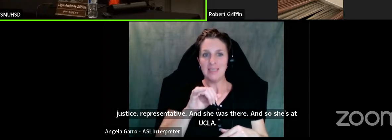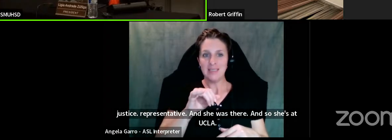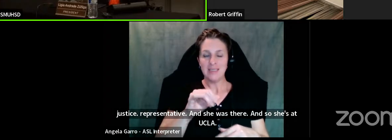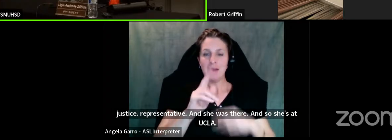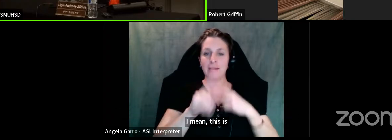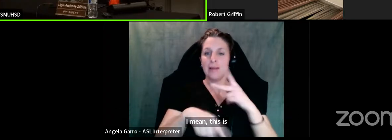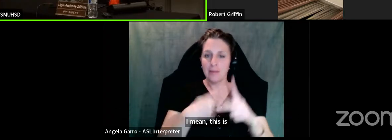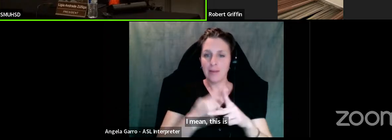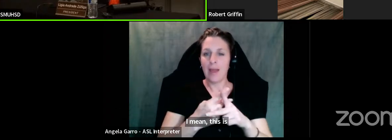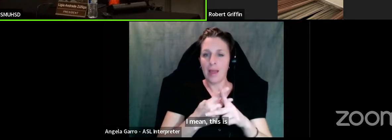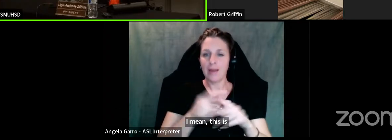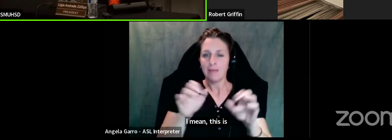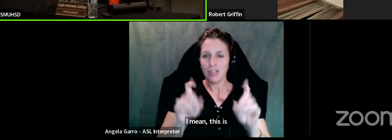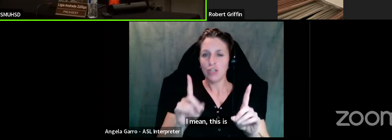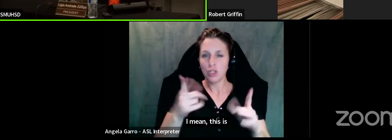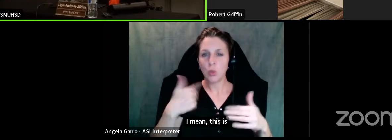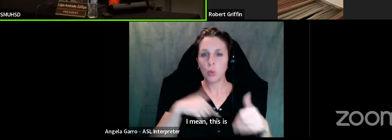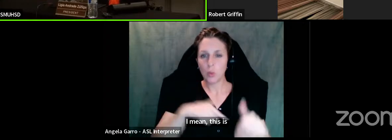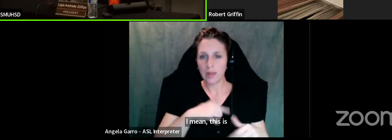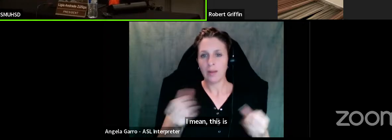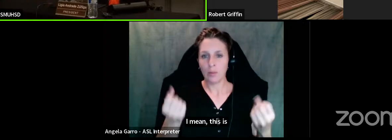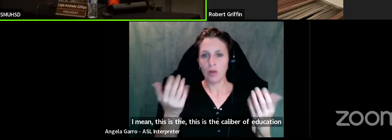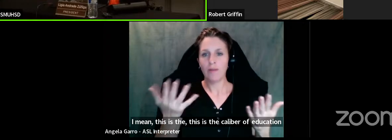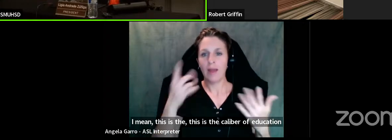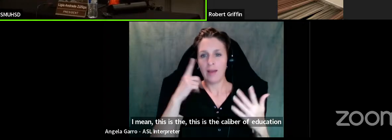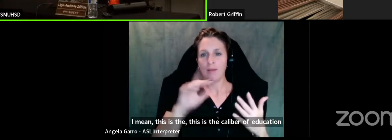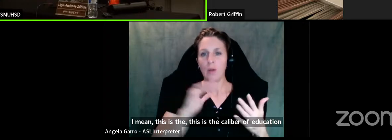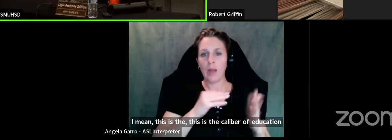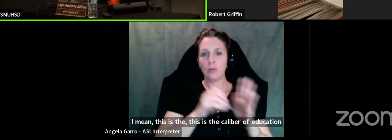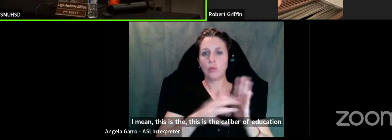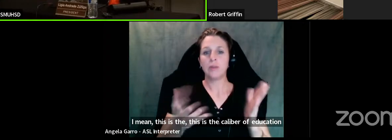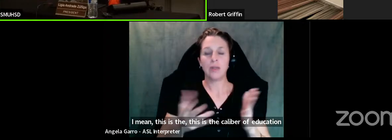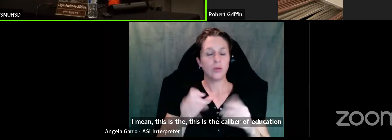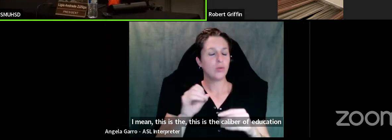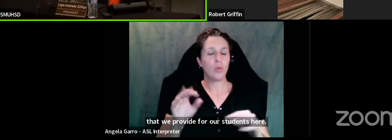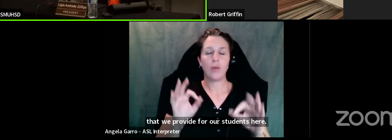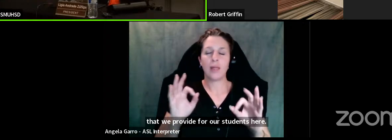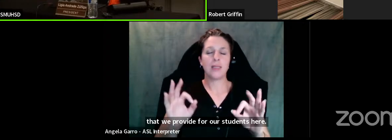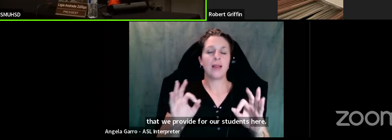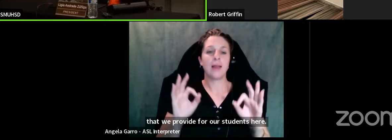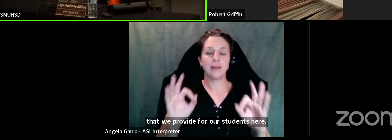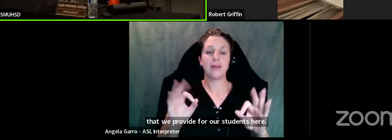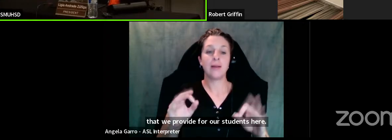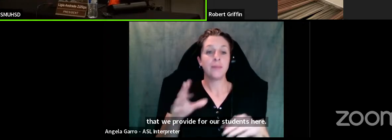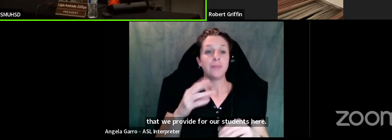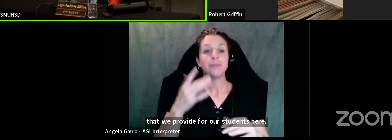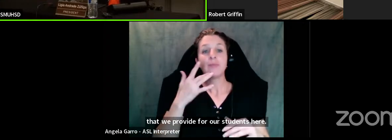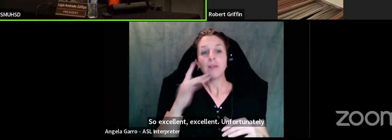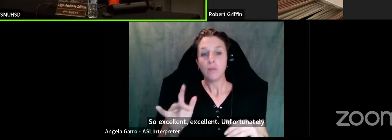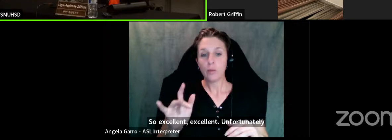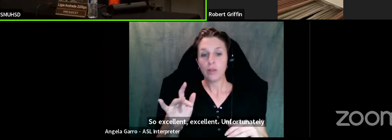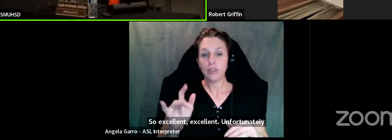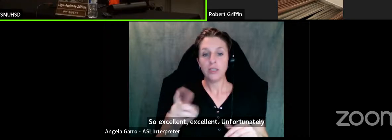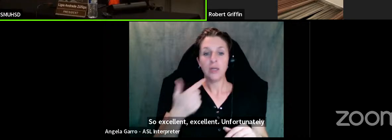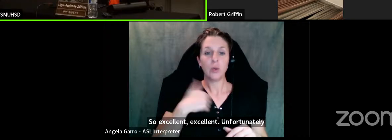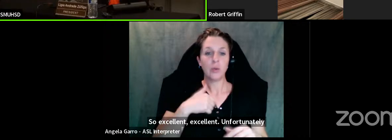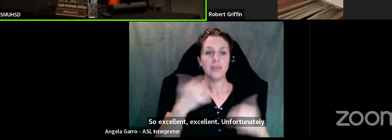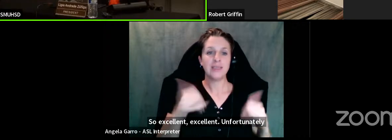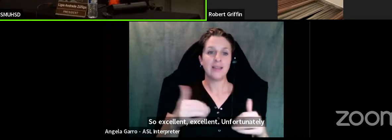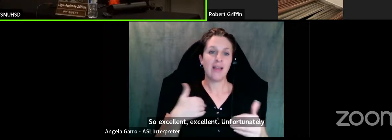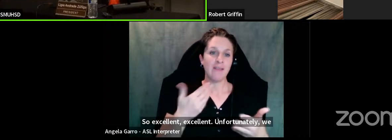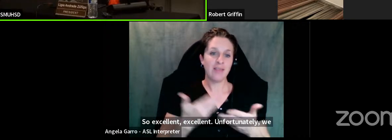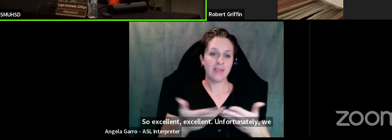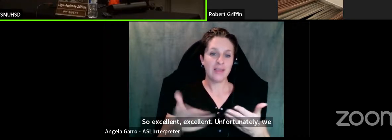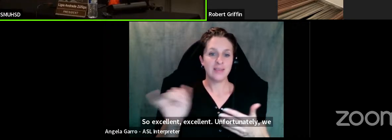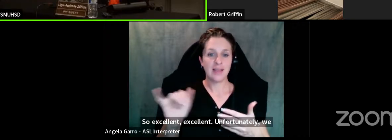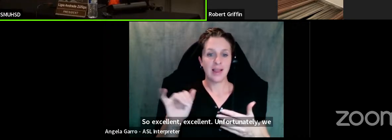education that we provide for our students here. So excellent, excellent. Unfortunately, we still have things like